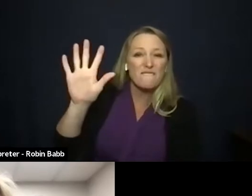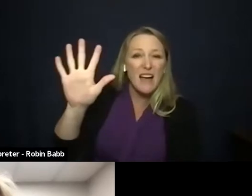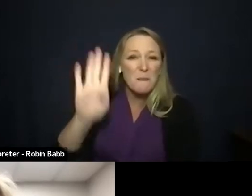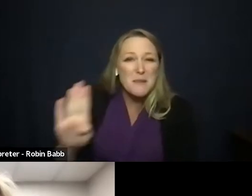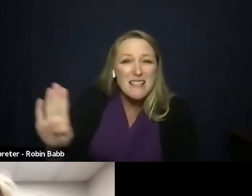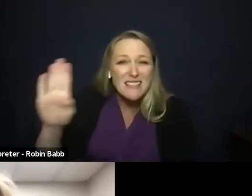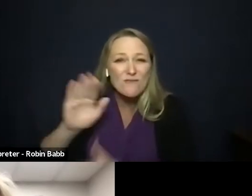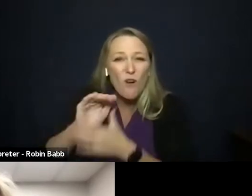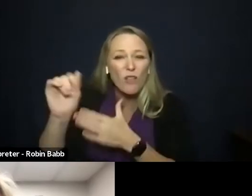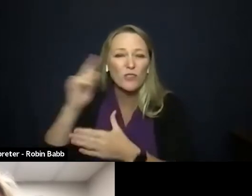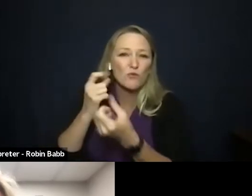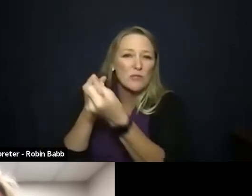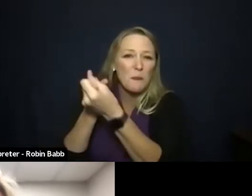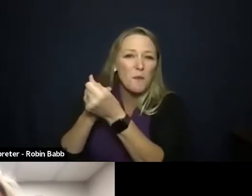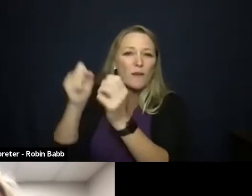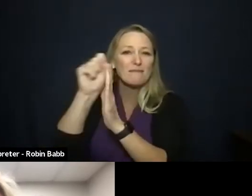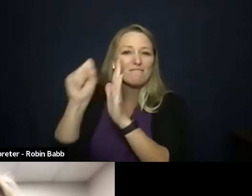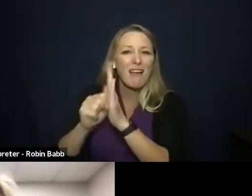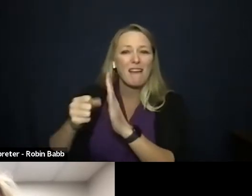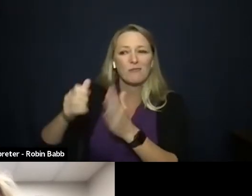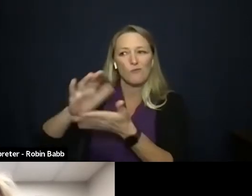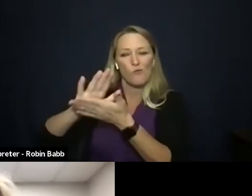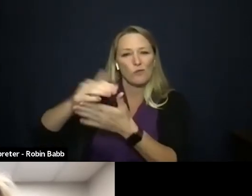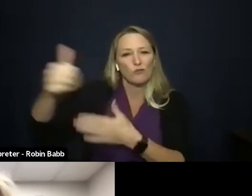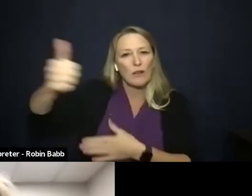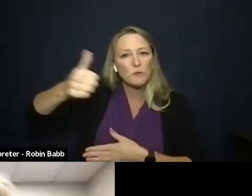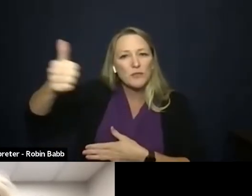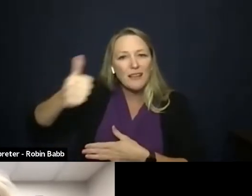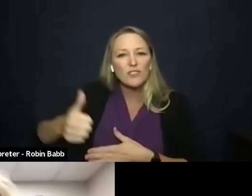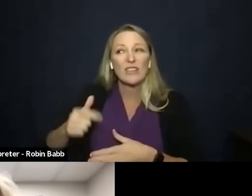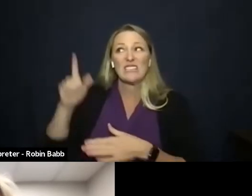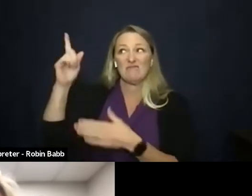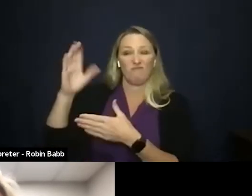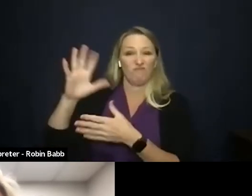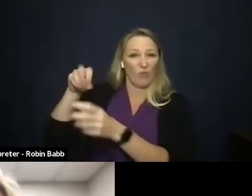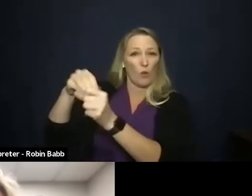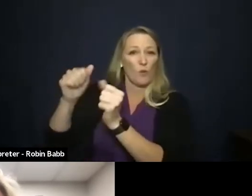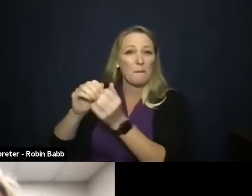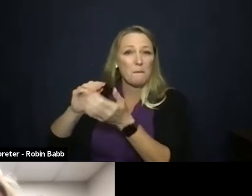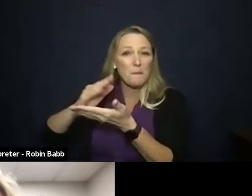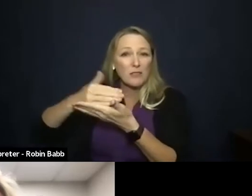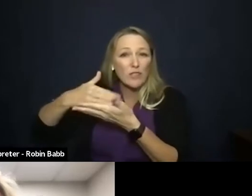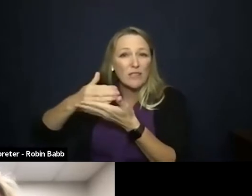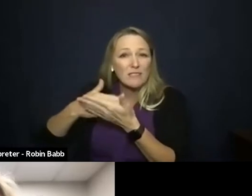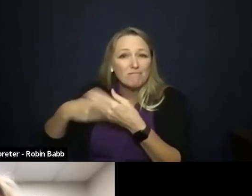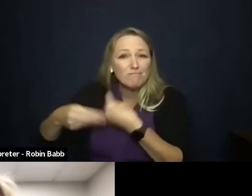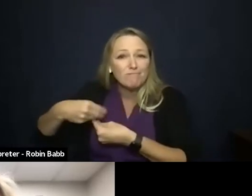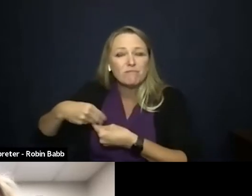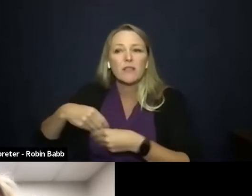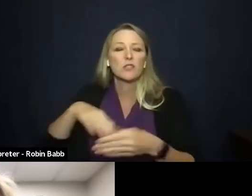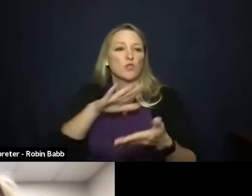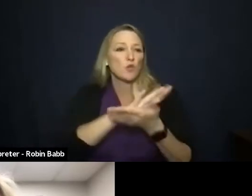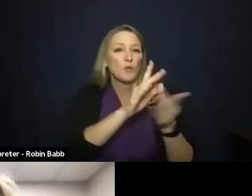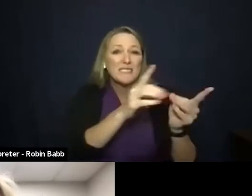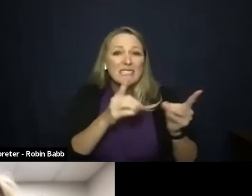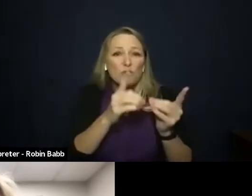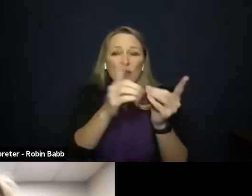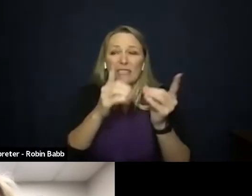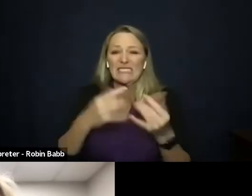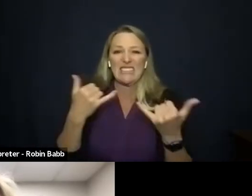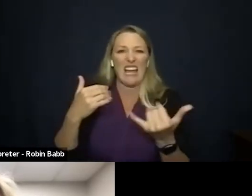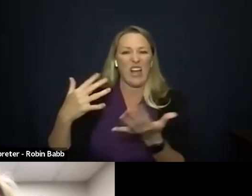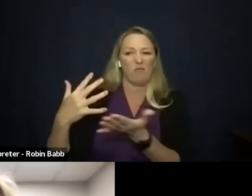systems and his proposed budget and school boards and districts across the state are already taking advantage of